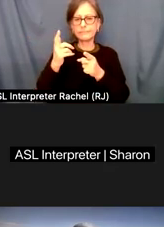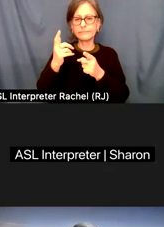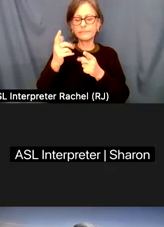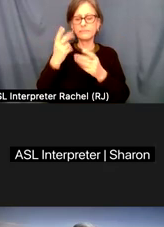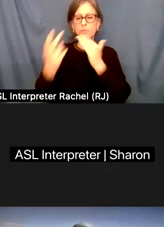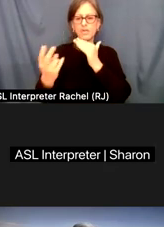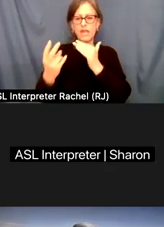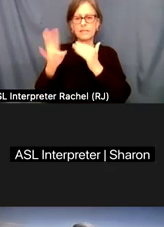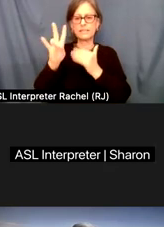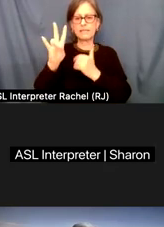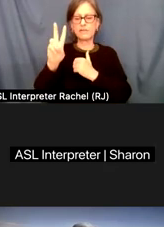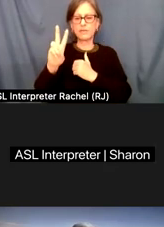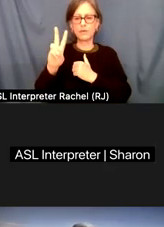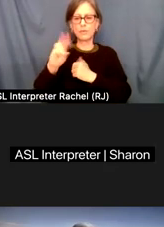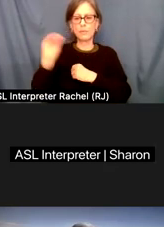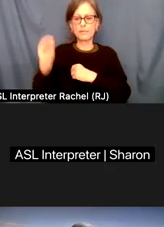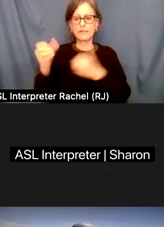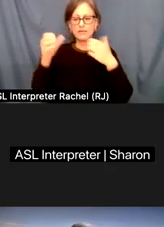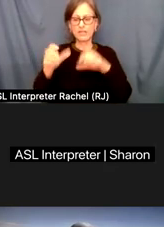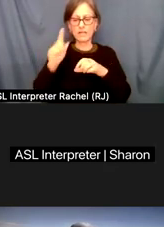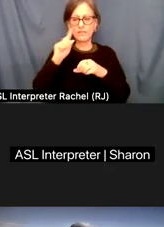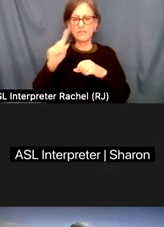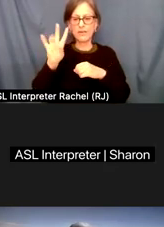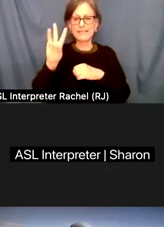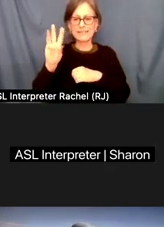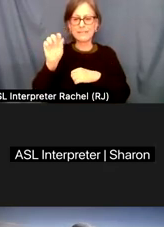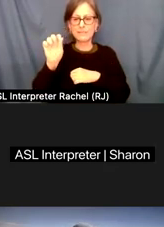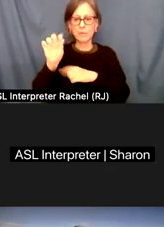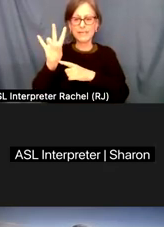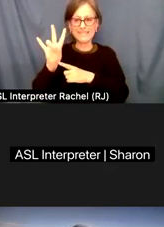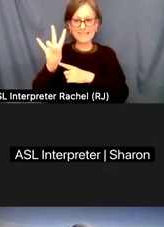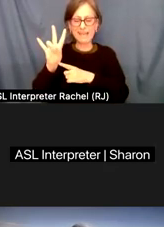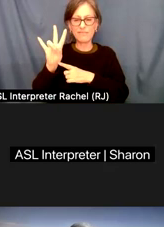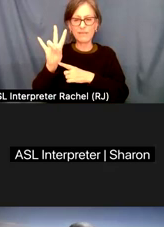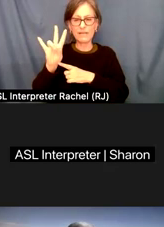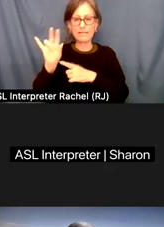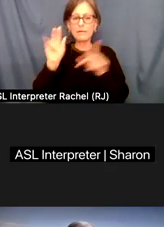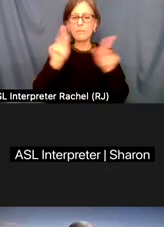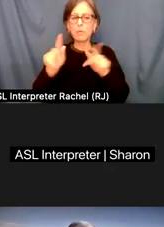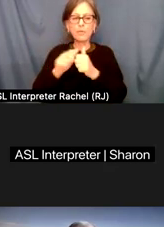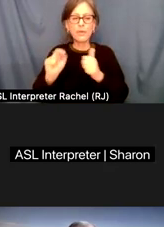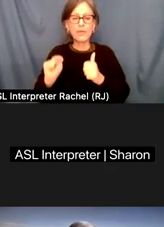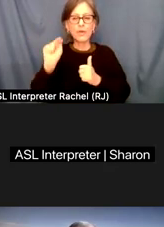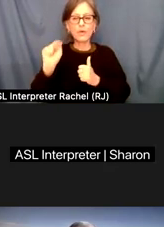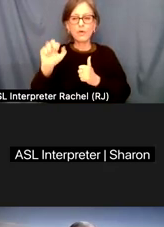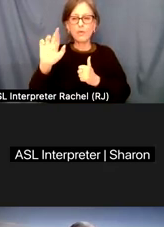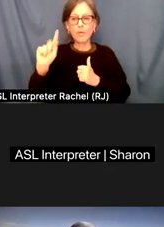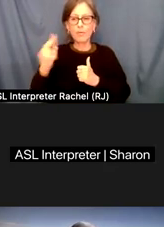projects a 72% probability of a 6.7, which is a Northridge earthquake size from